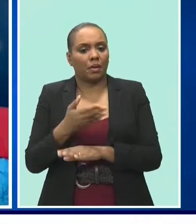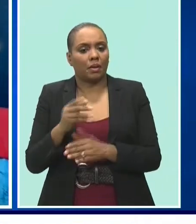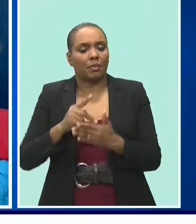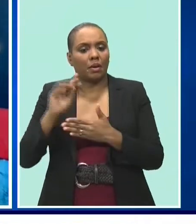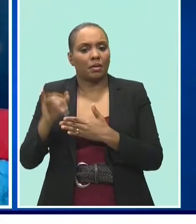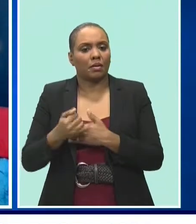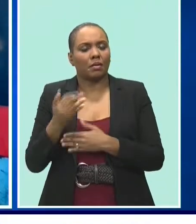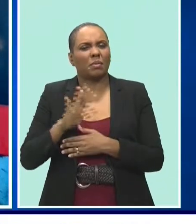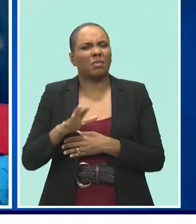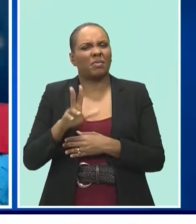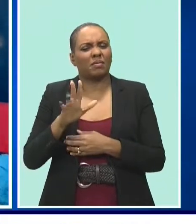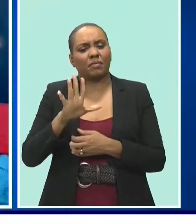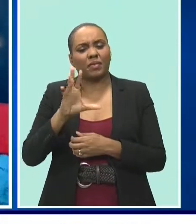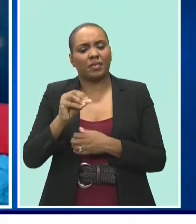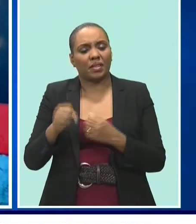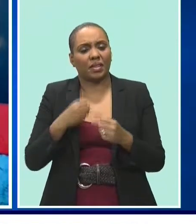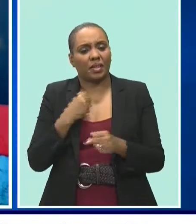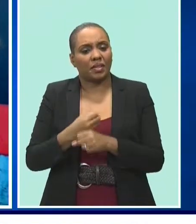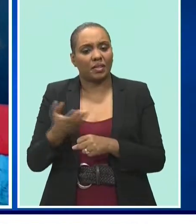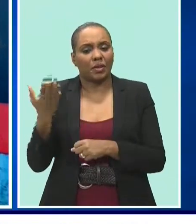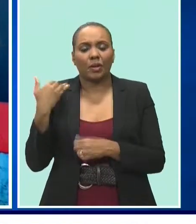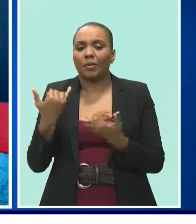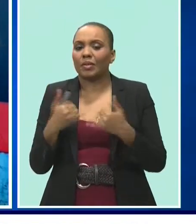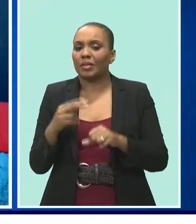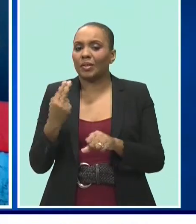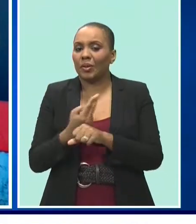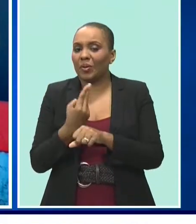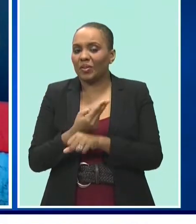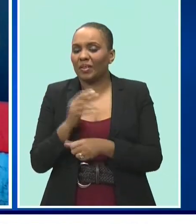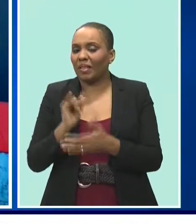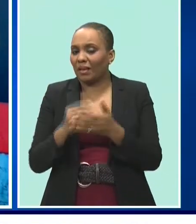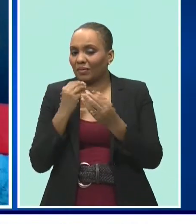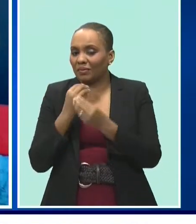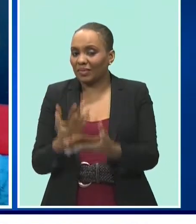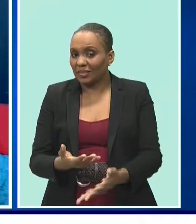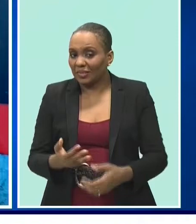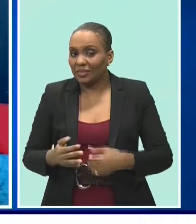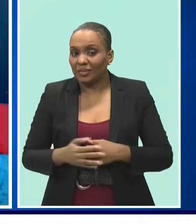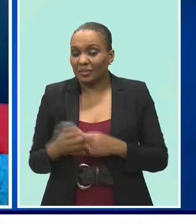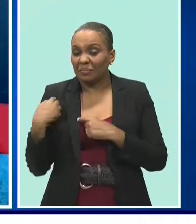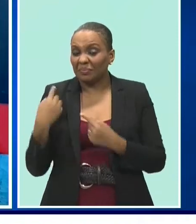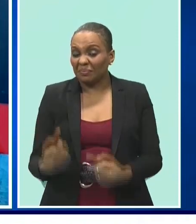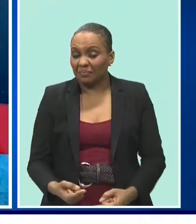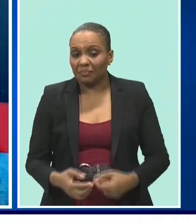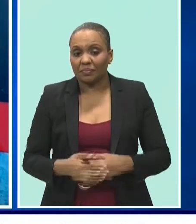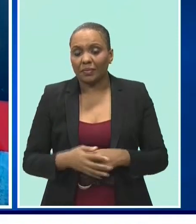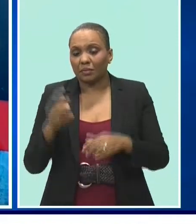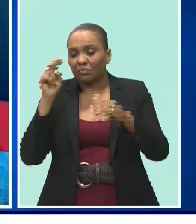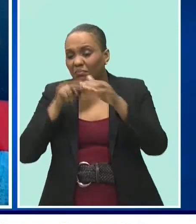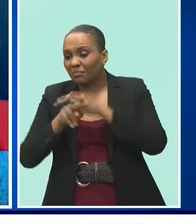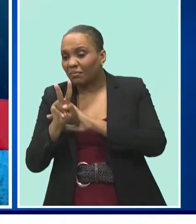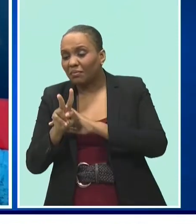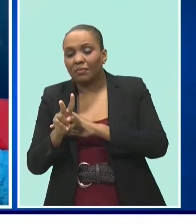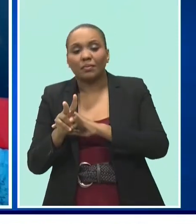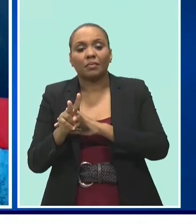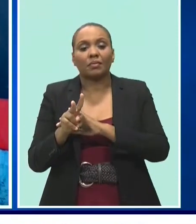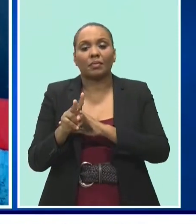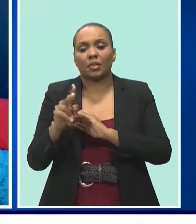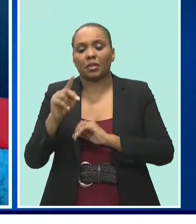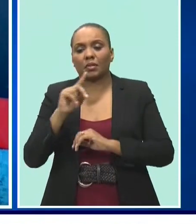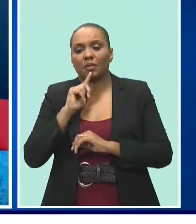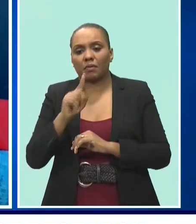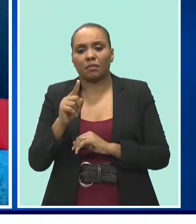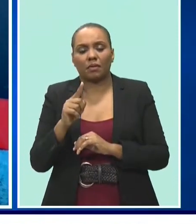ago, that is still being used up to this day. So projections for this data set, it's a